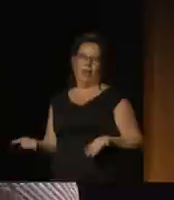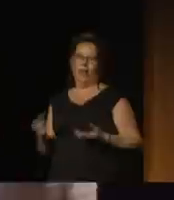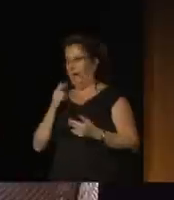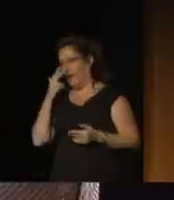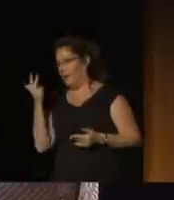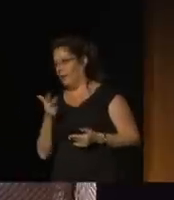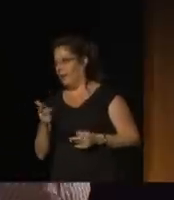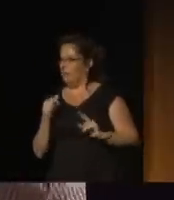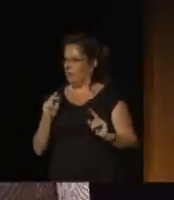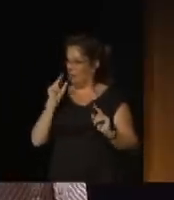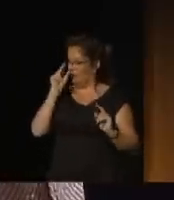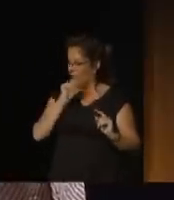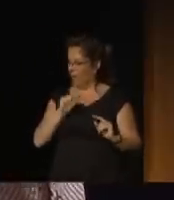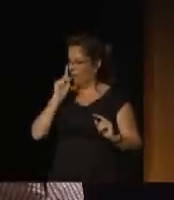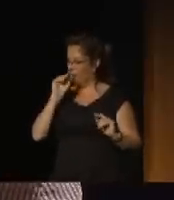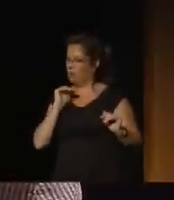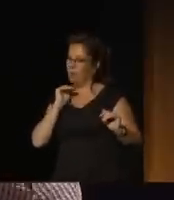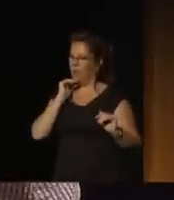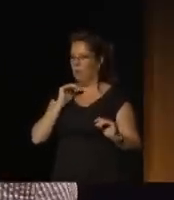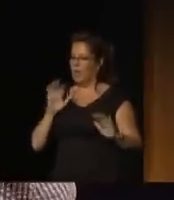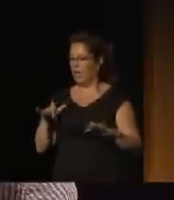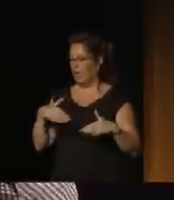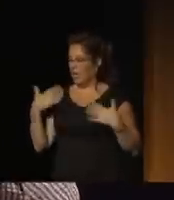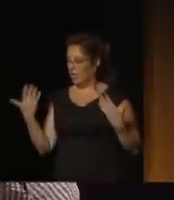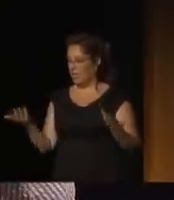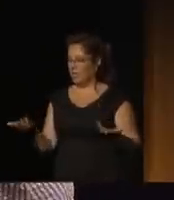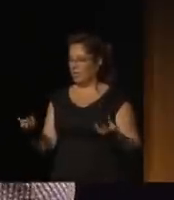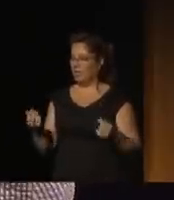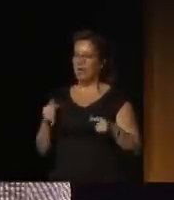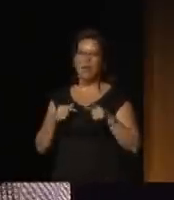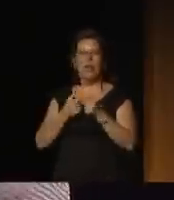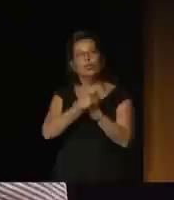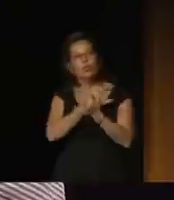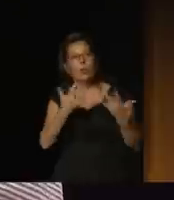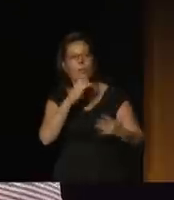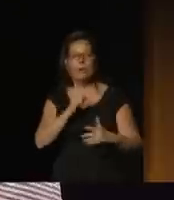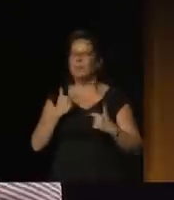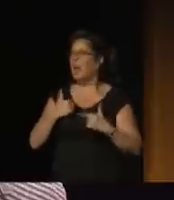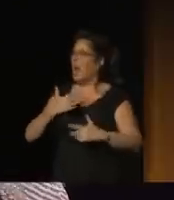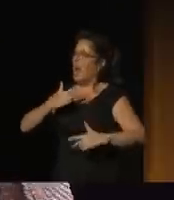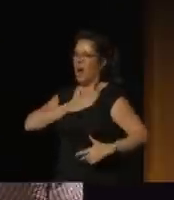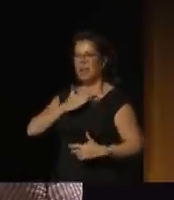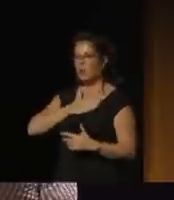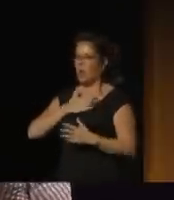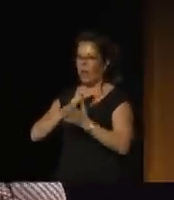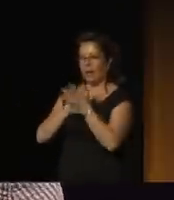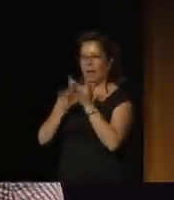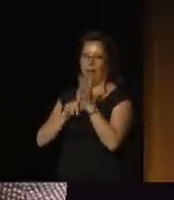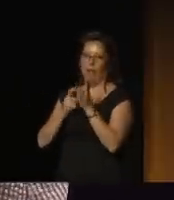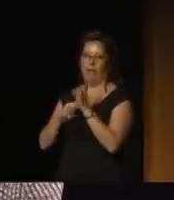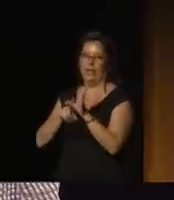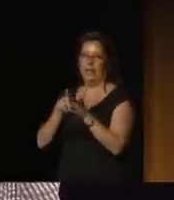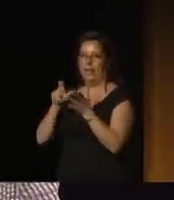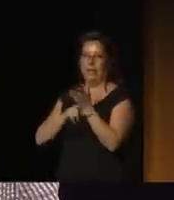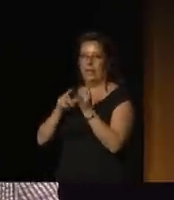young women, you know, would say to me, but I don't like Hillary Clinton. I don't like her. Mm. I would say, so what? Don't worry,